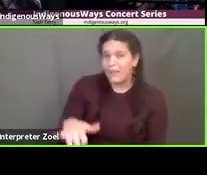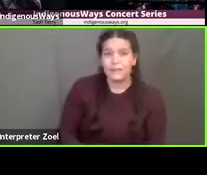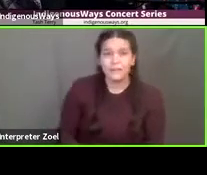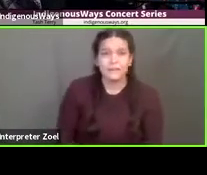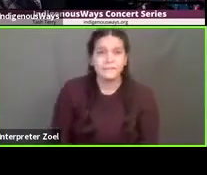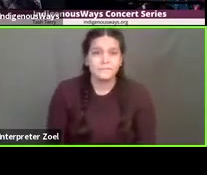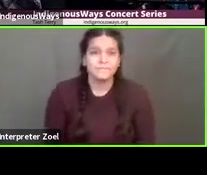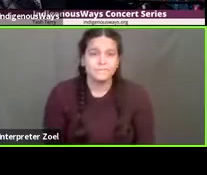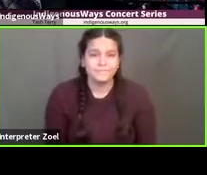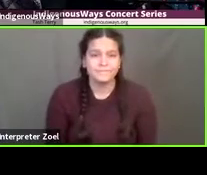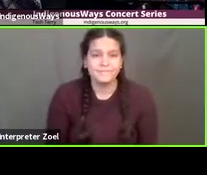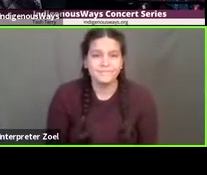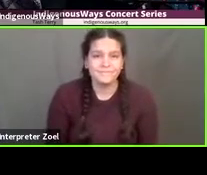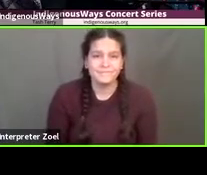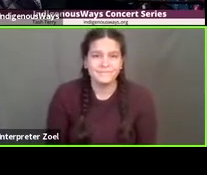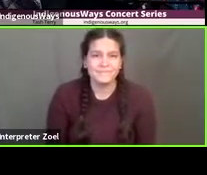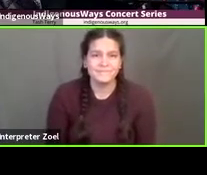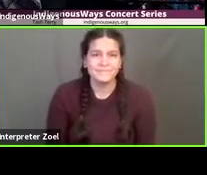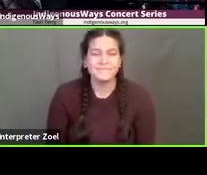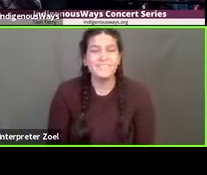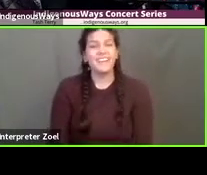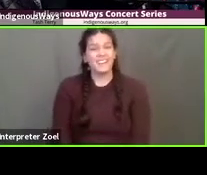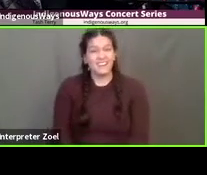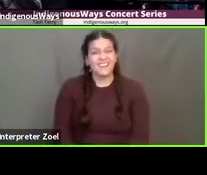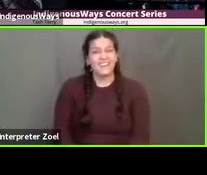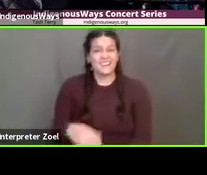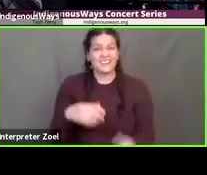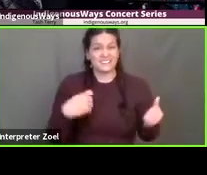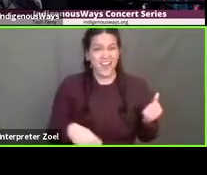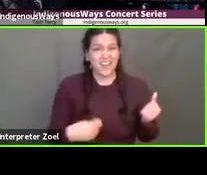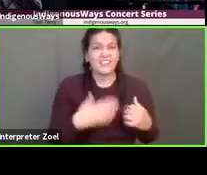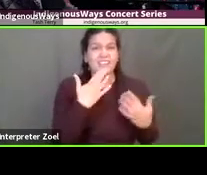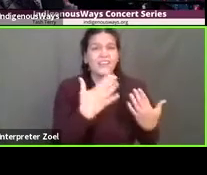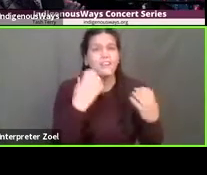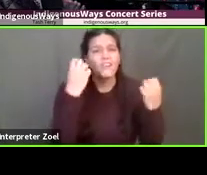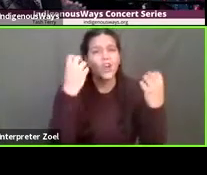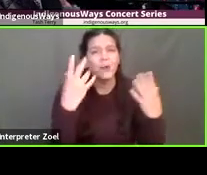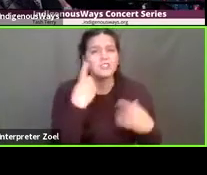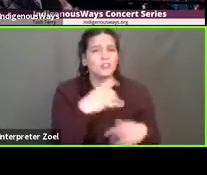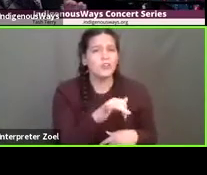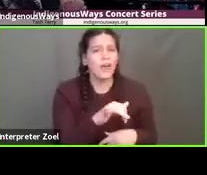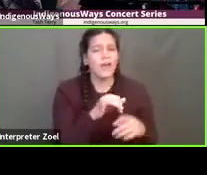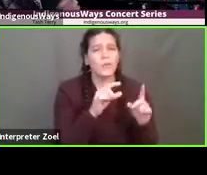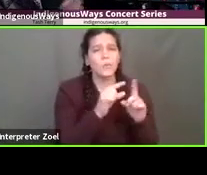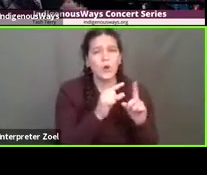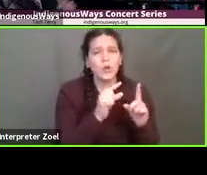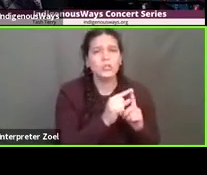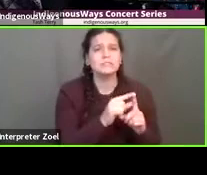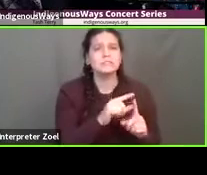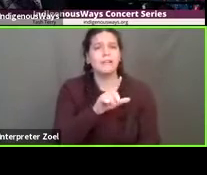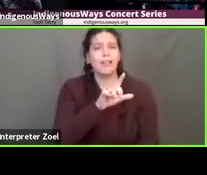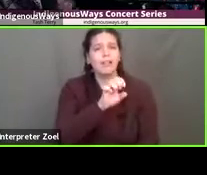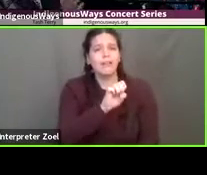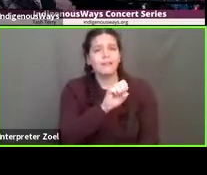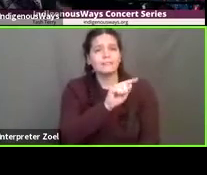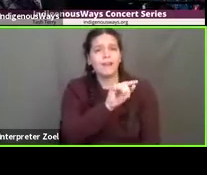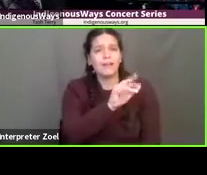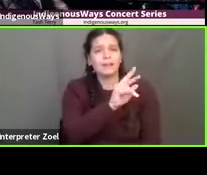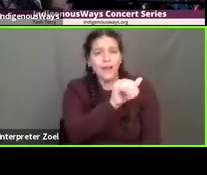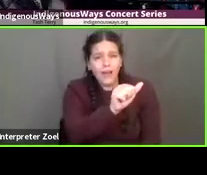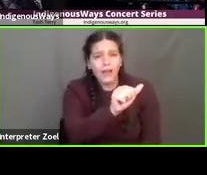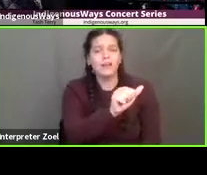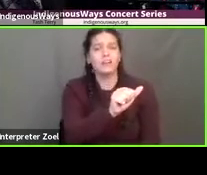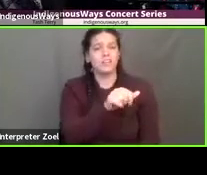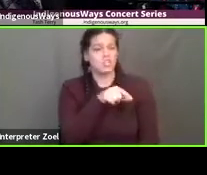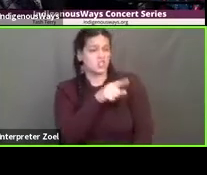Thank you very much for your words tonight, Latanya. Latanya is one of the organizers